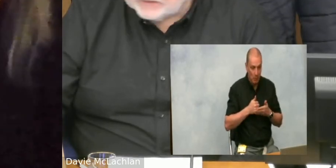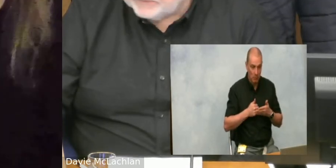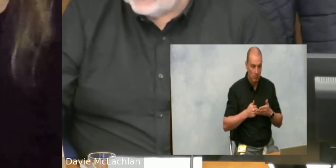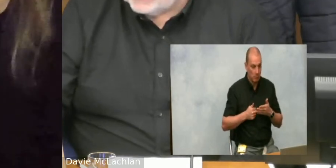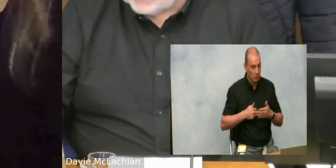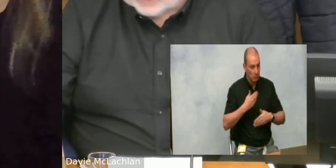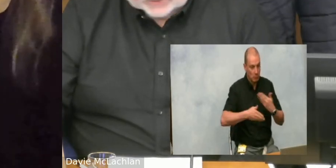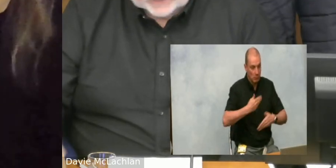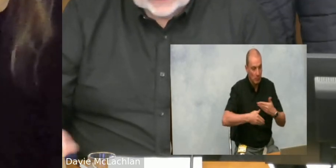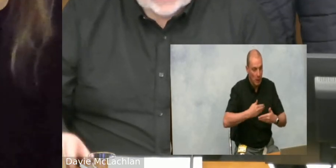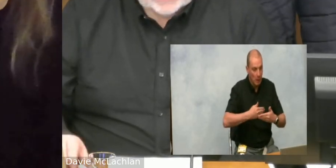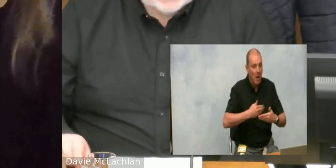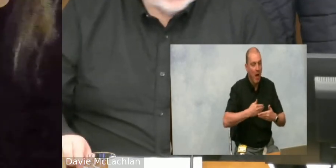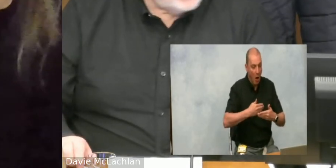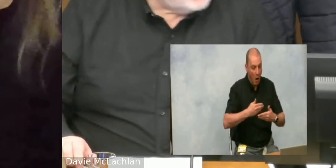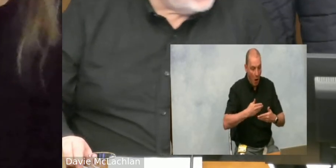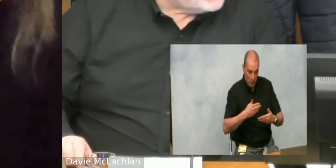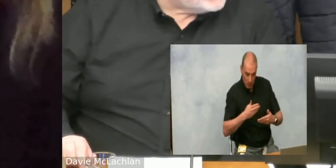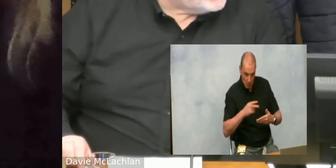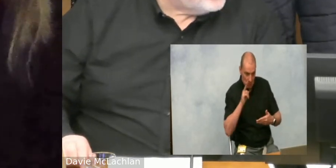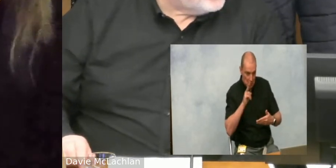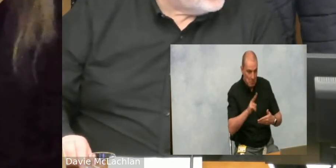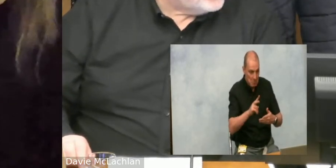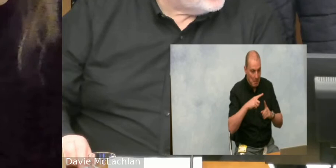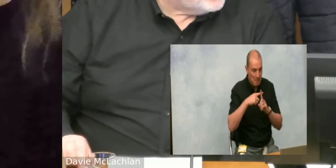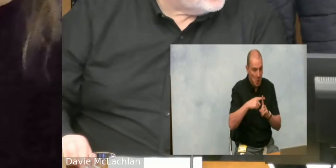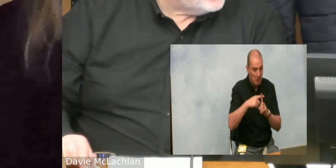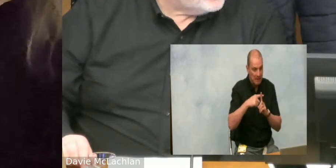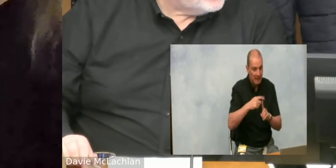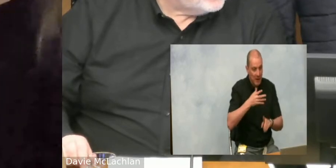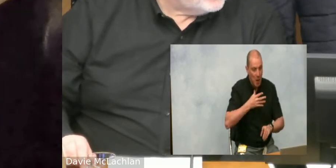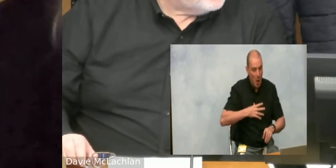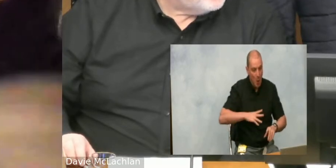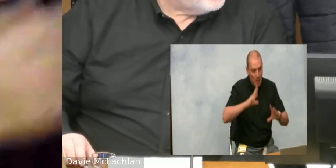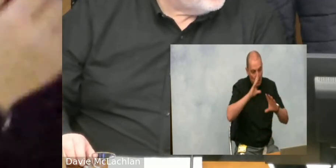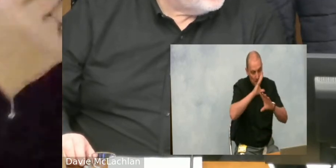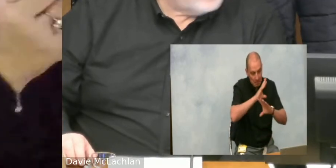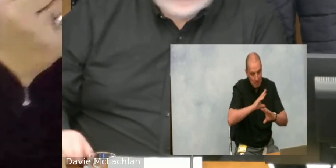Jerry. Thank you very much. Anyone else?